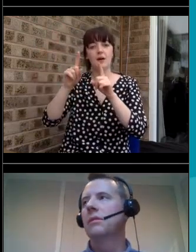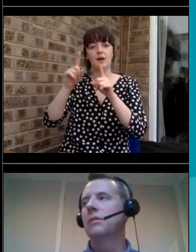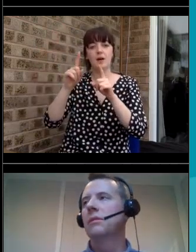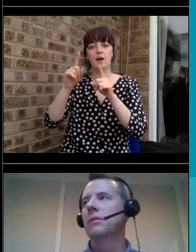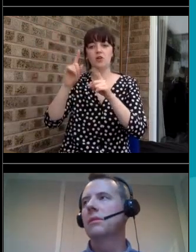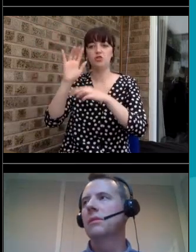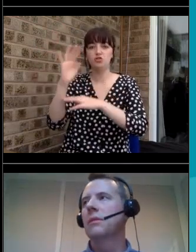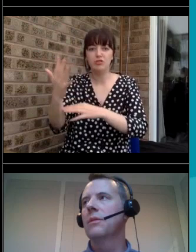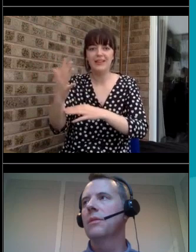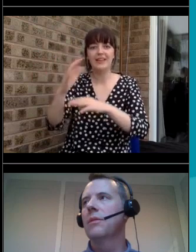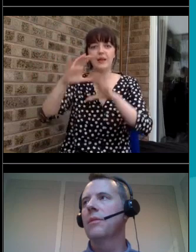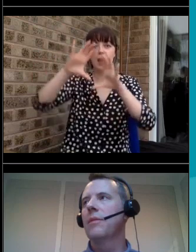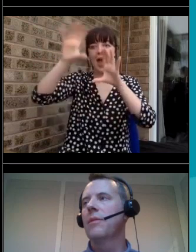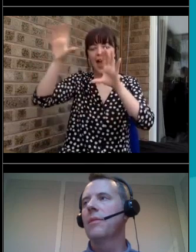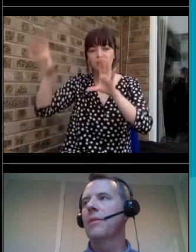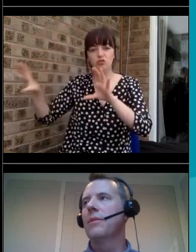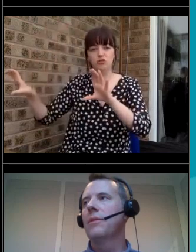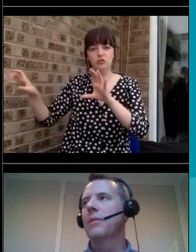the actual scheme.